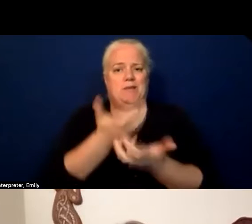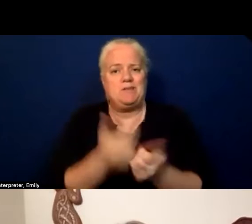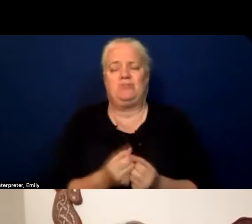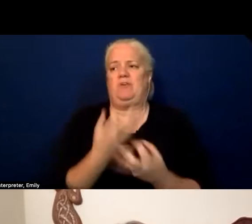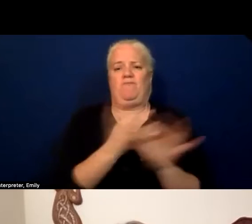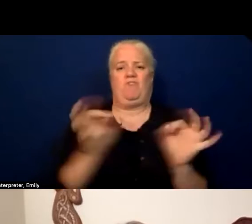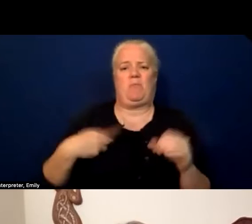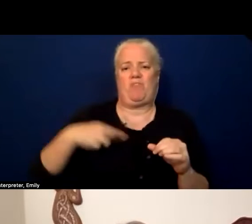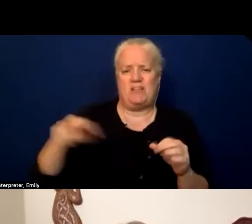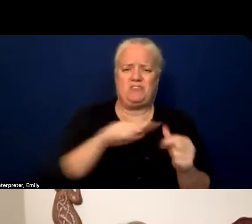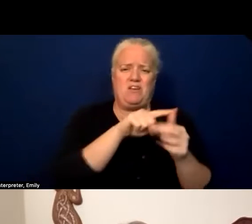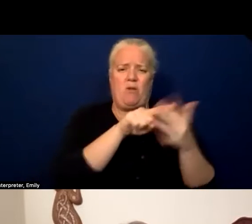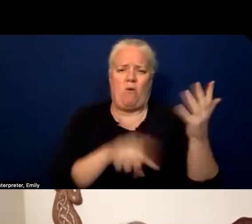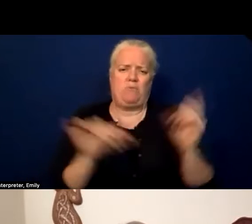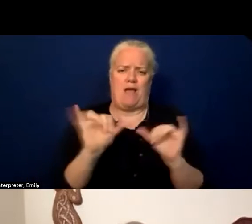speech, and it